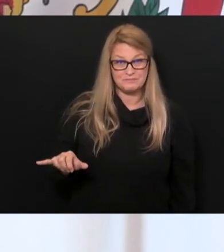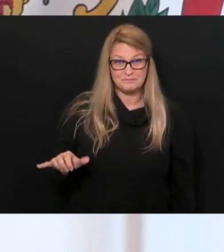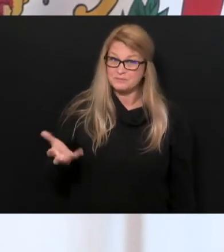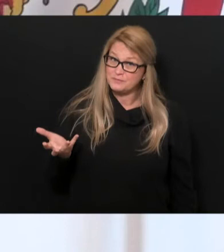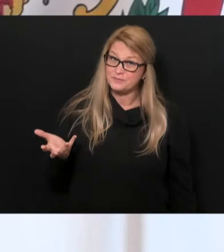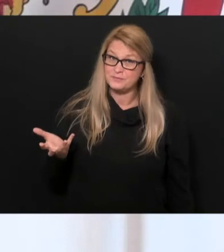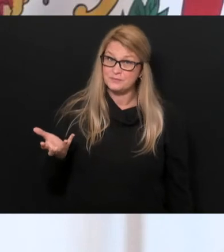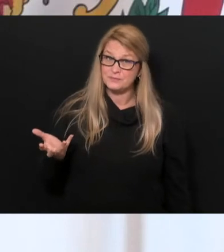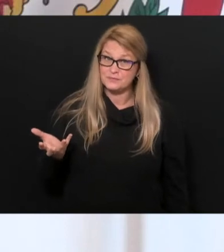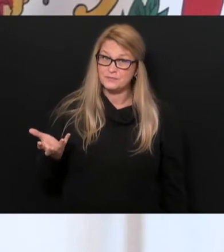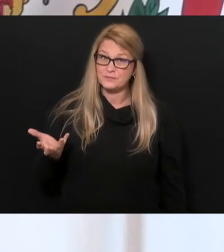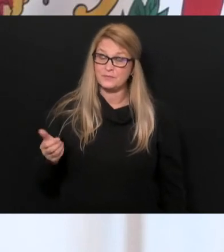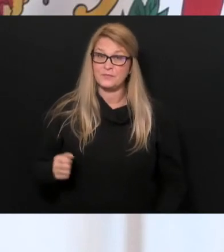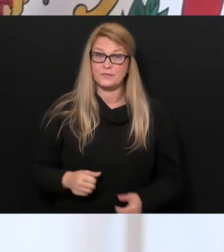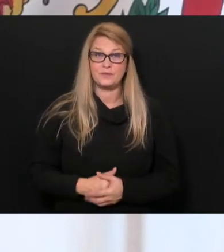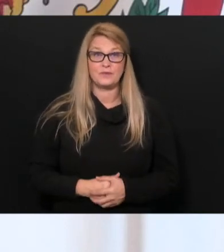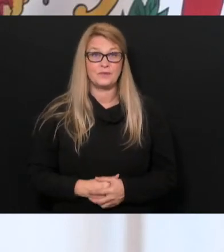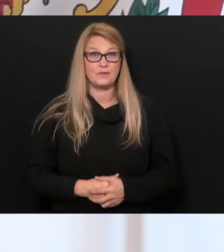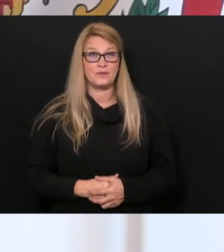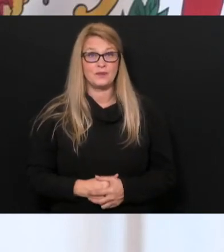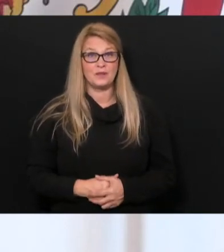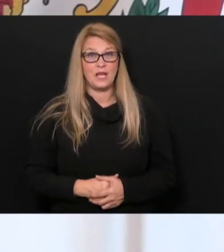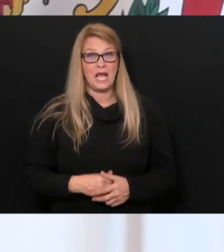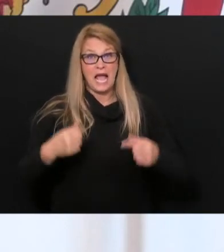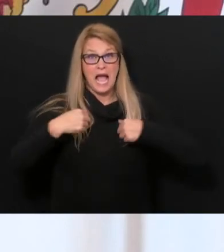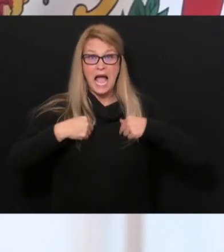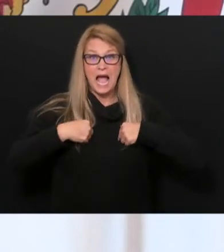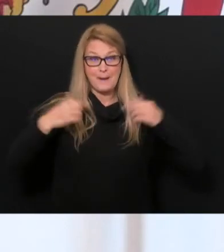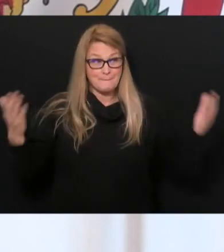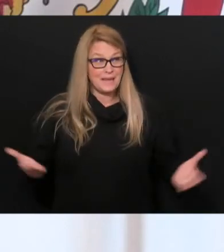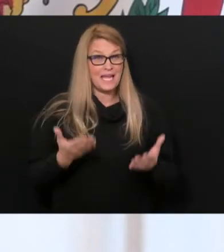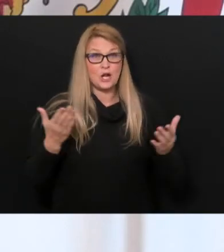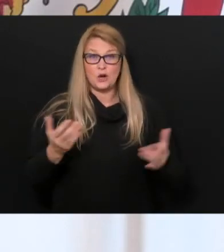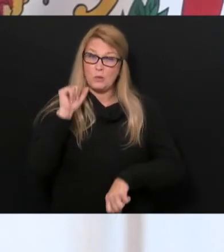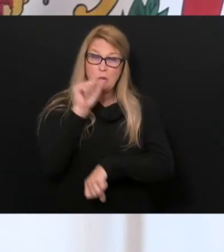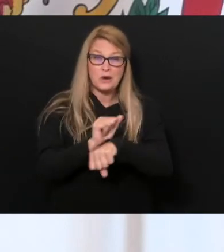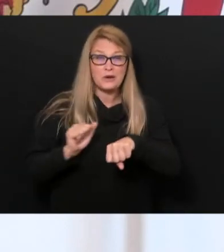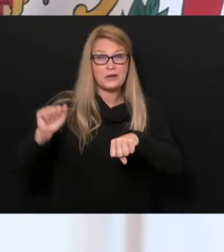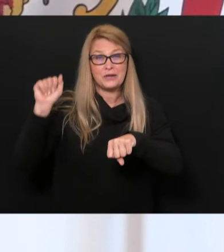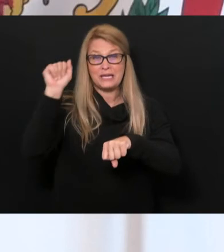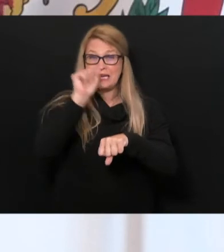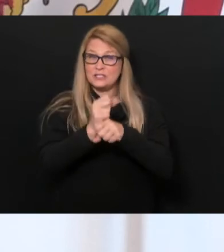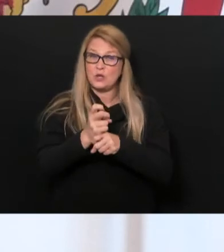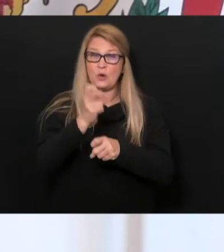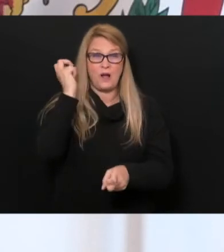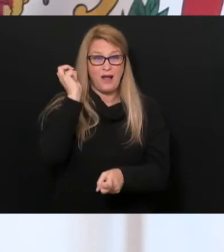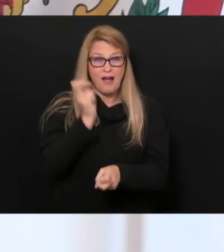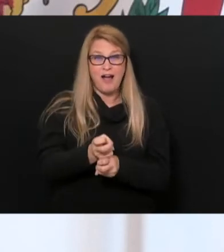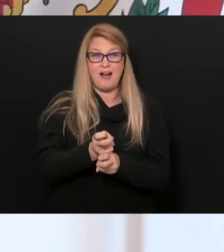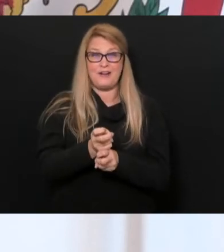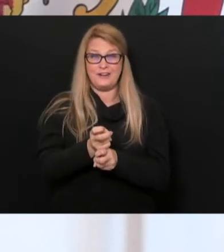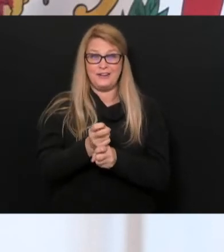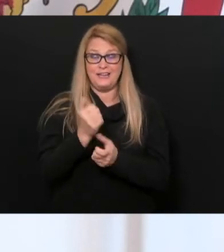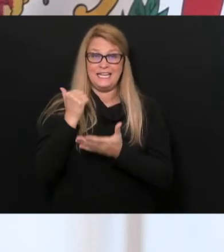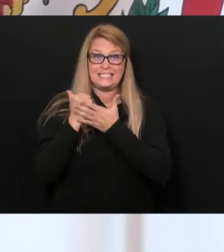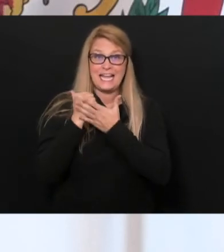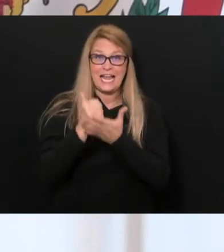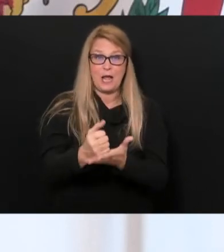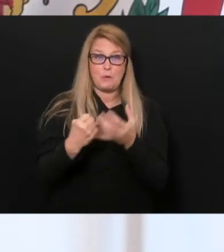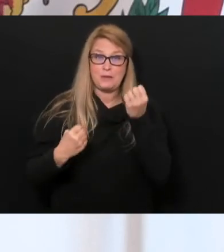day, from the guy that has come here and busted his chops in every way under the sun to try to help us and